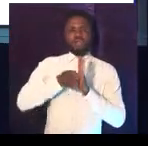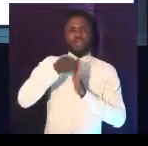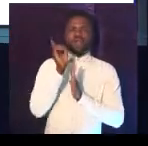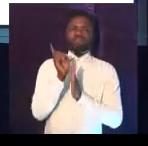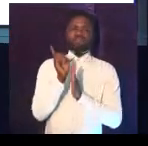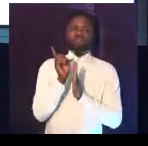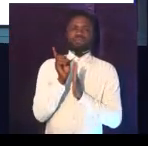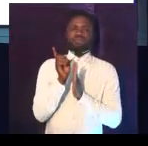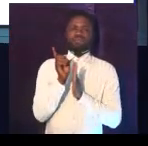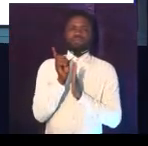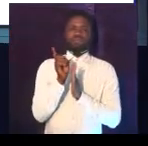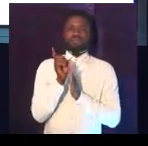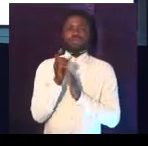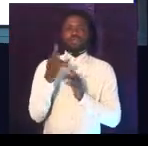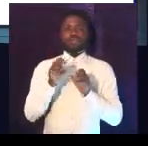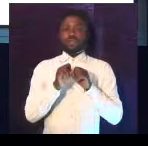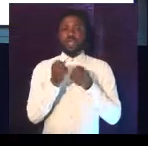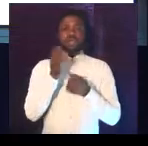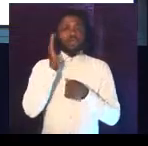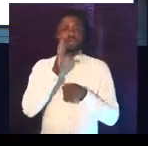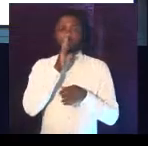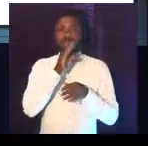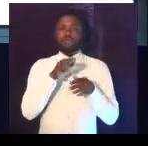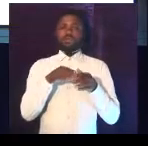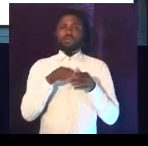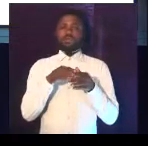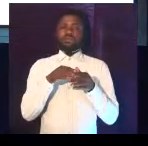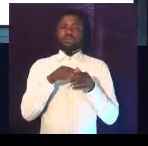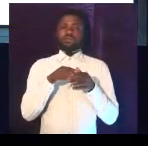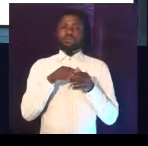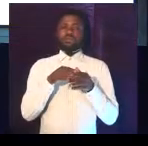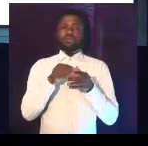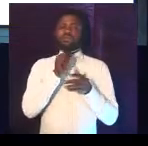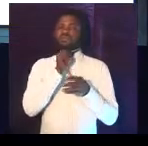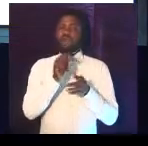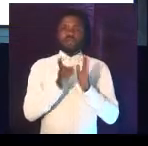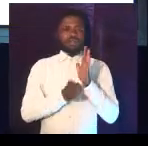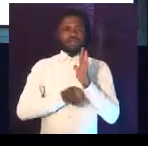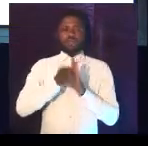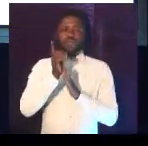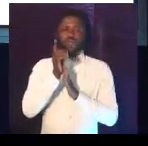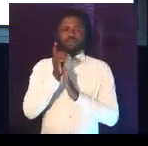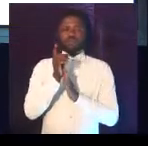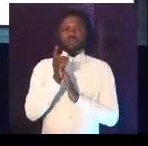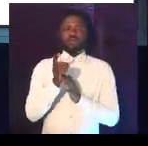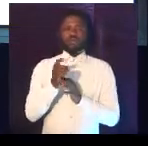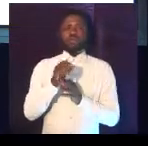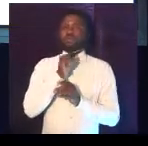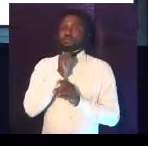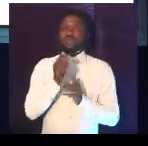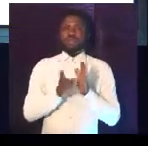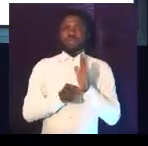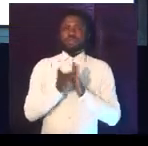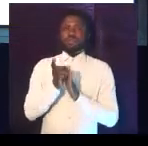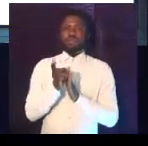The citizens will be ungovernable and the society will be undeveloped.